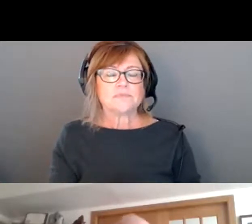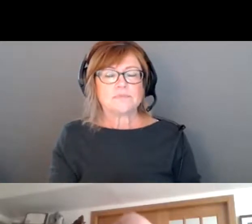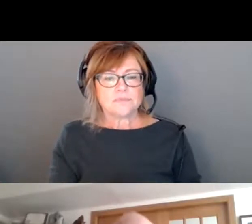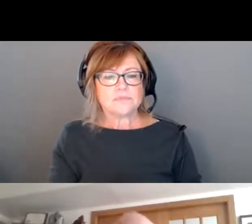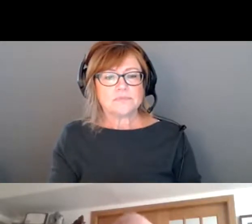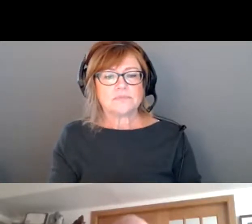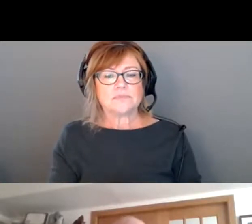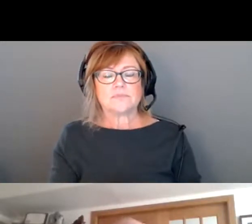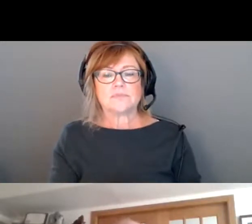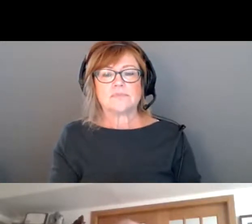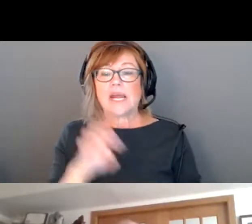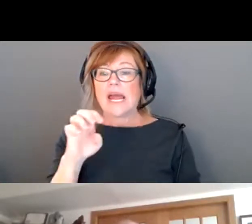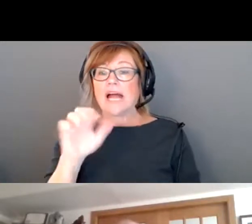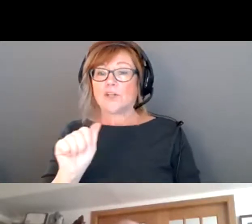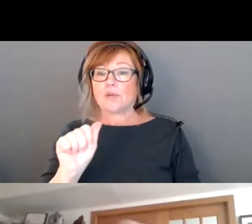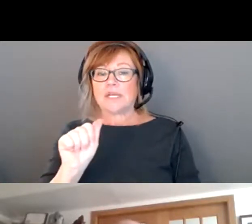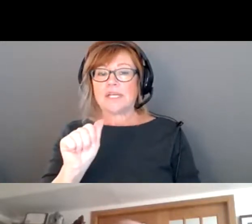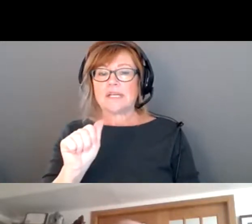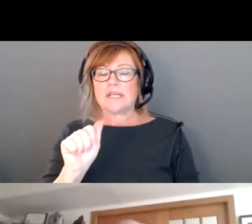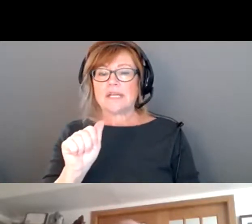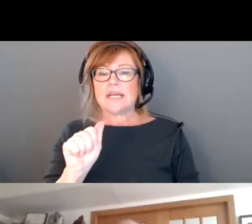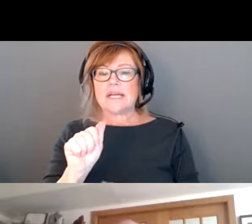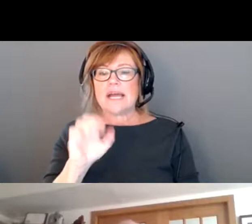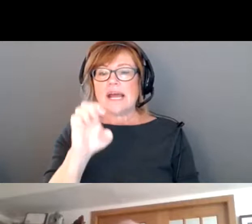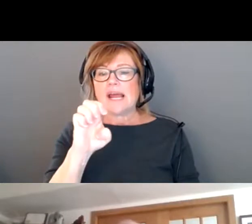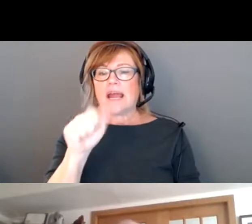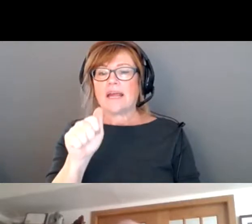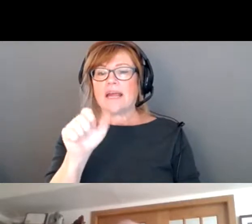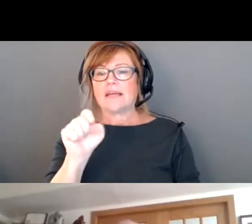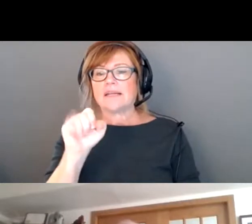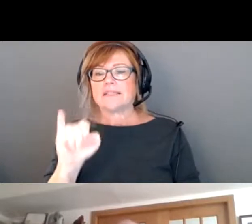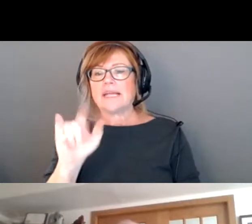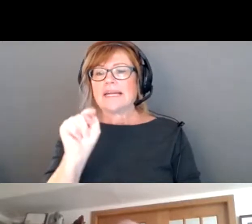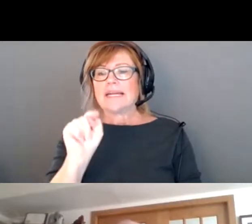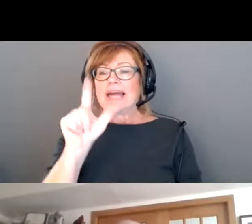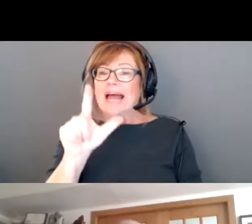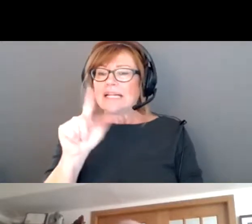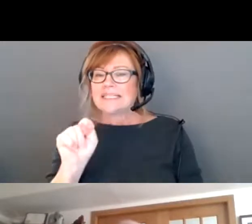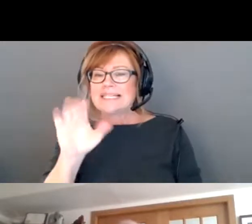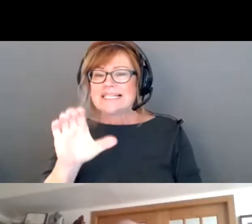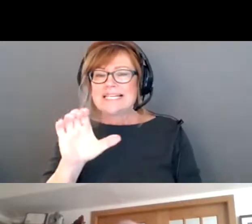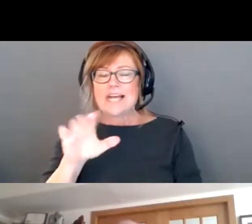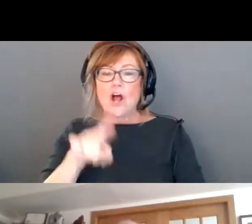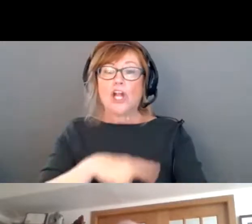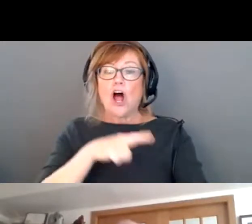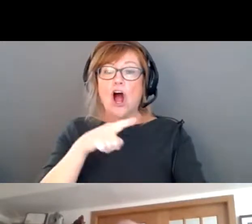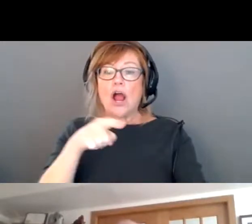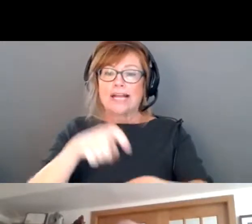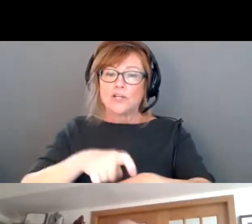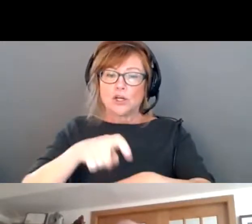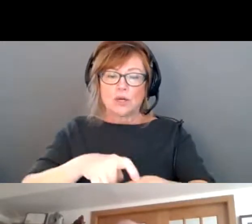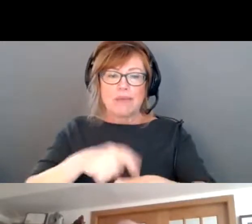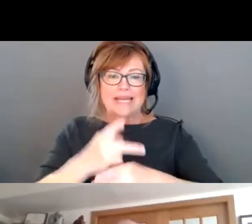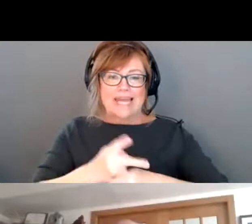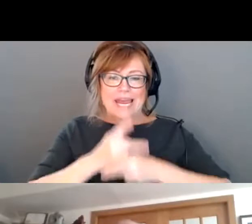Our elder abuse, our EASI LTC, which is for long-term care, we